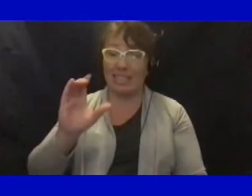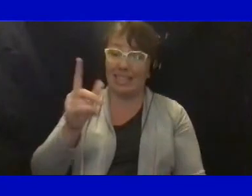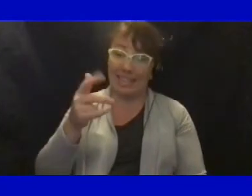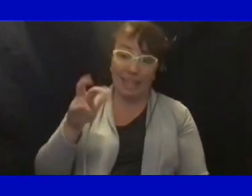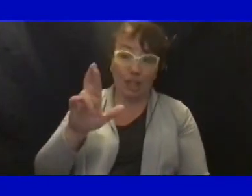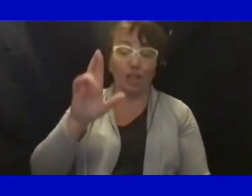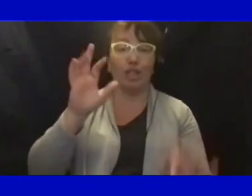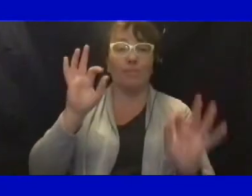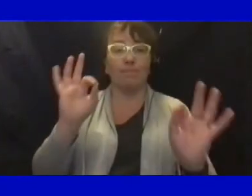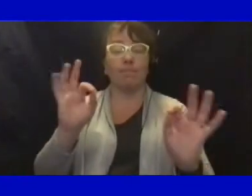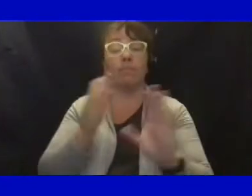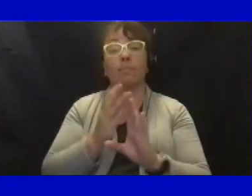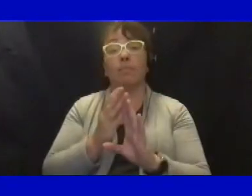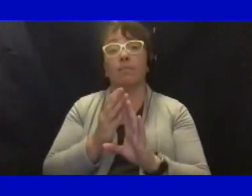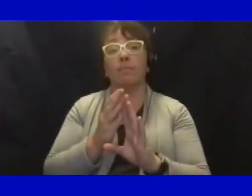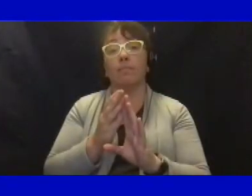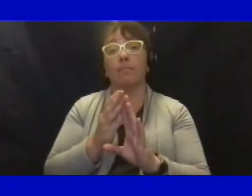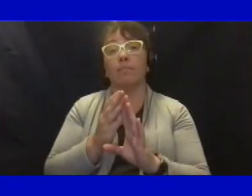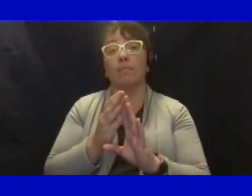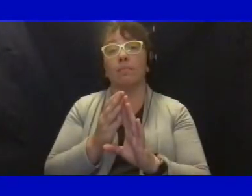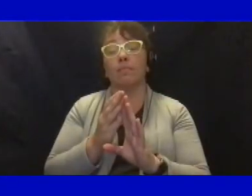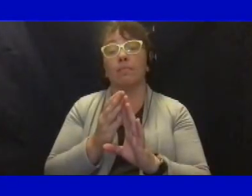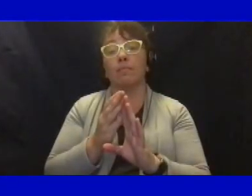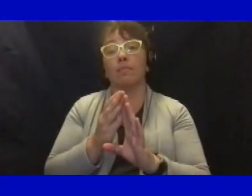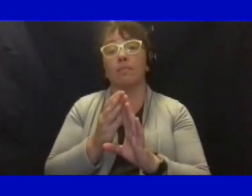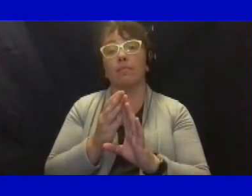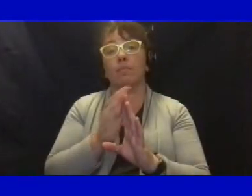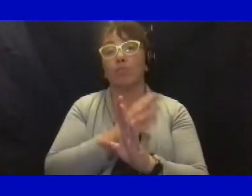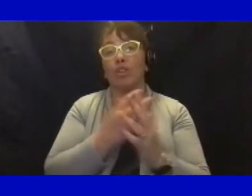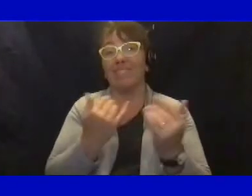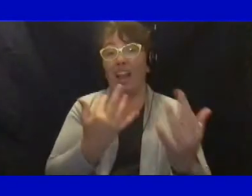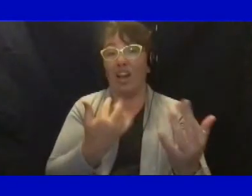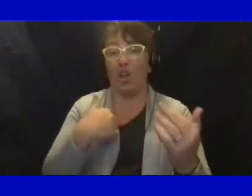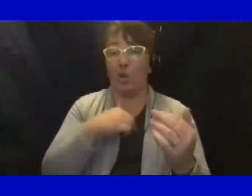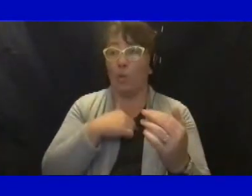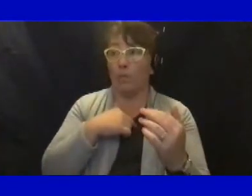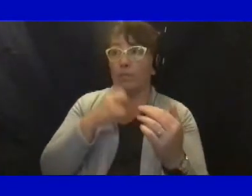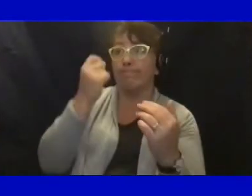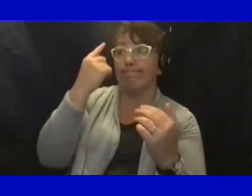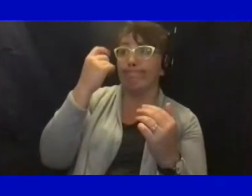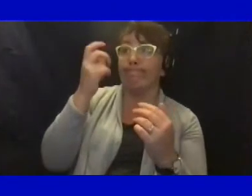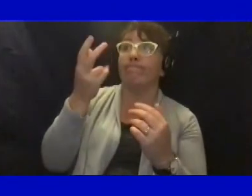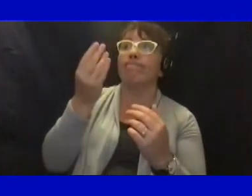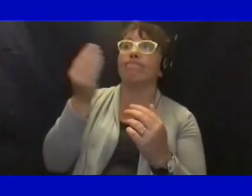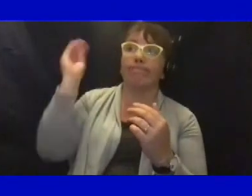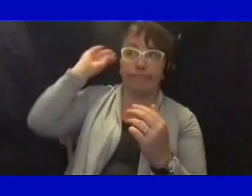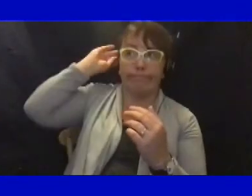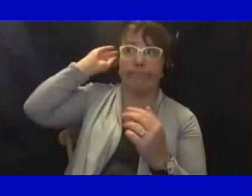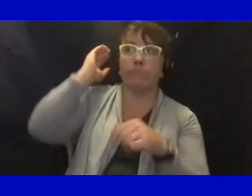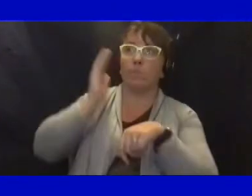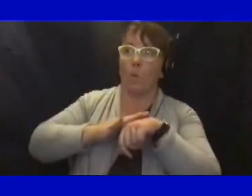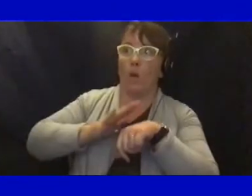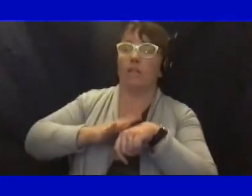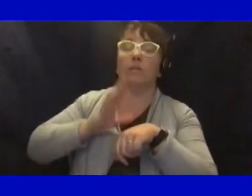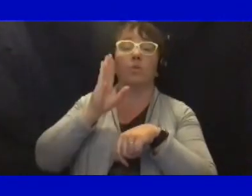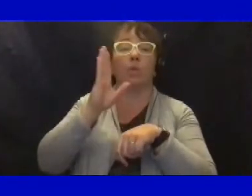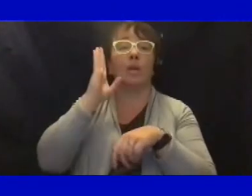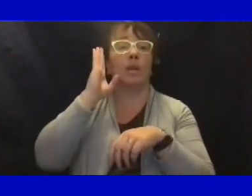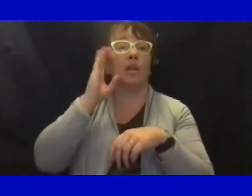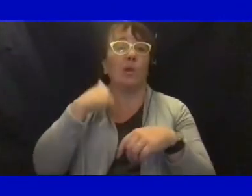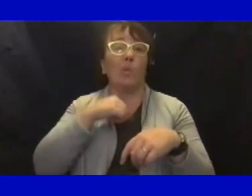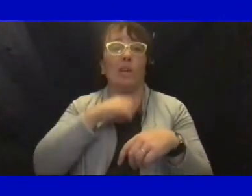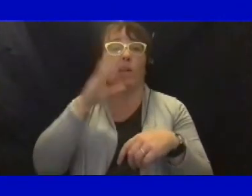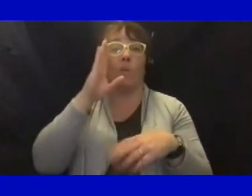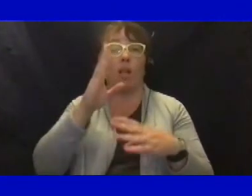Pre-fire, we're going to heed the warnings from our experts and potentially close roads that may